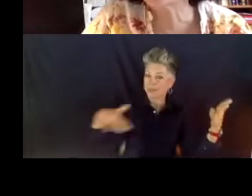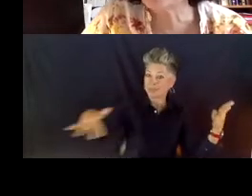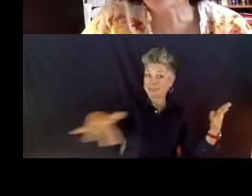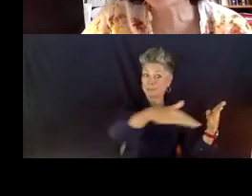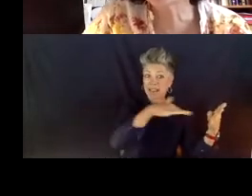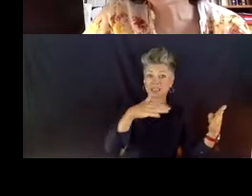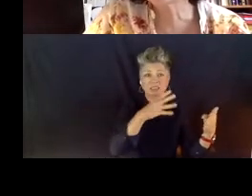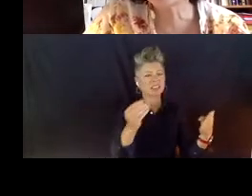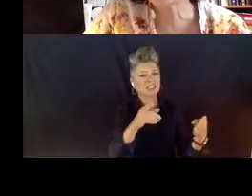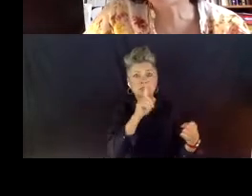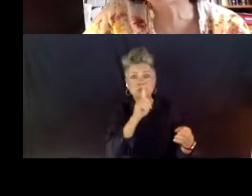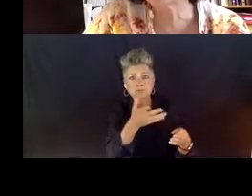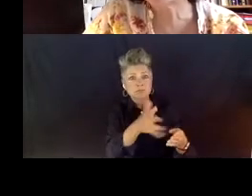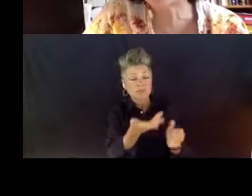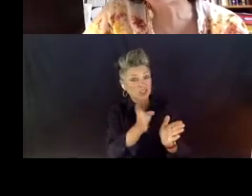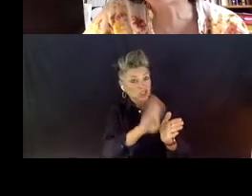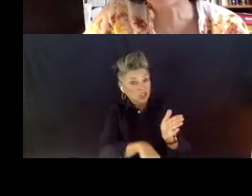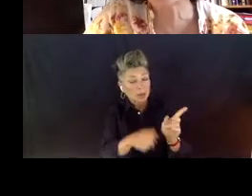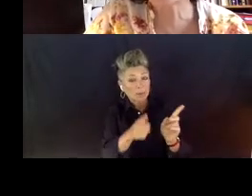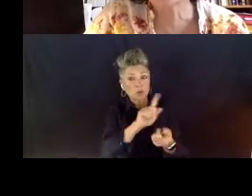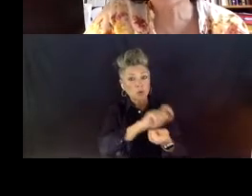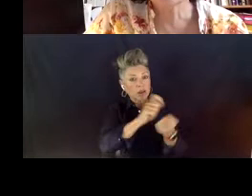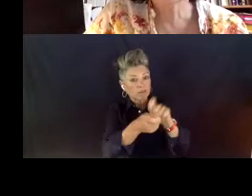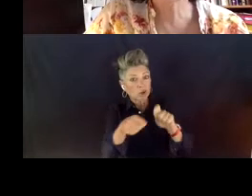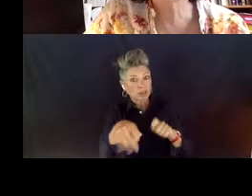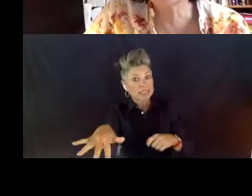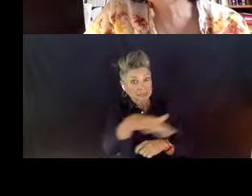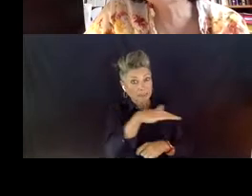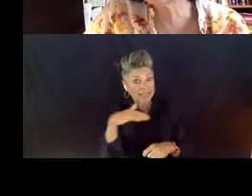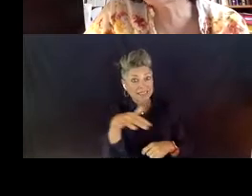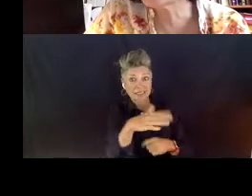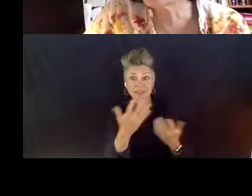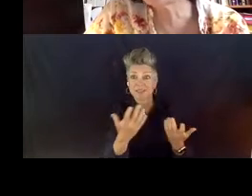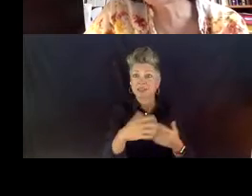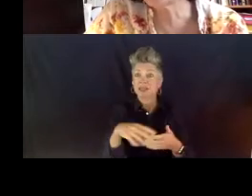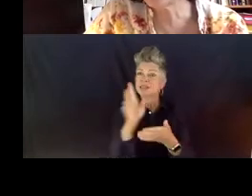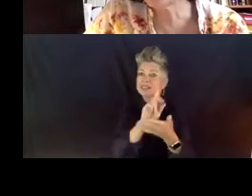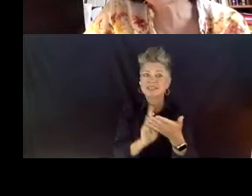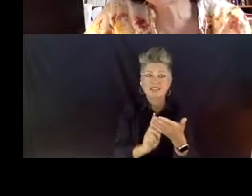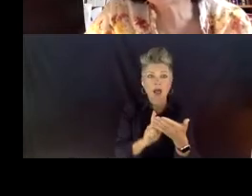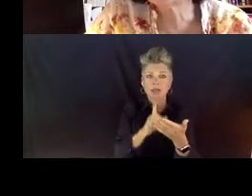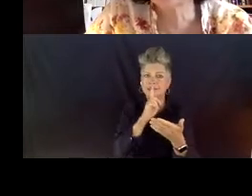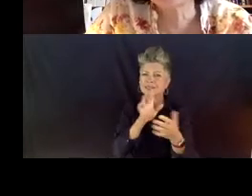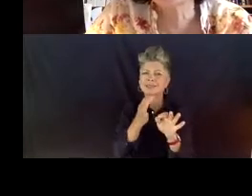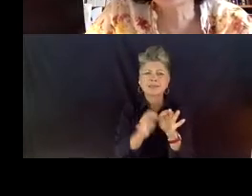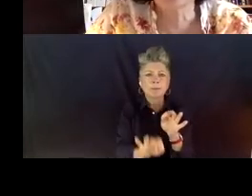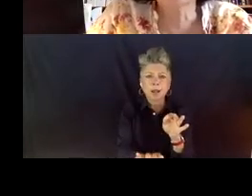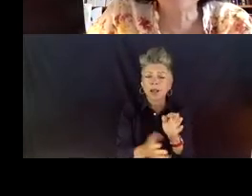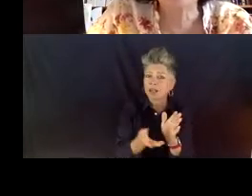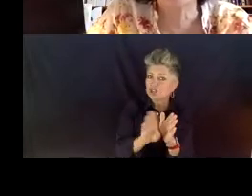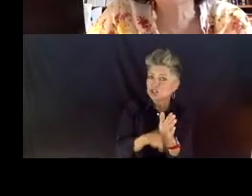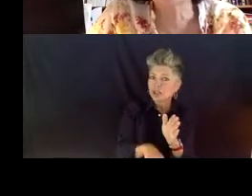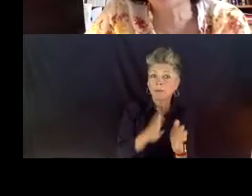to convert these underutilized spaces. The design means are simple and cheap: